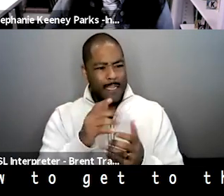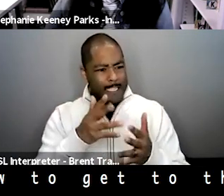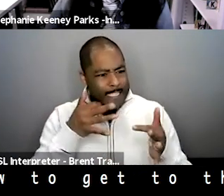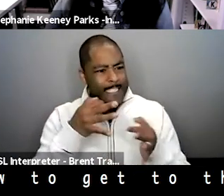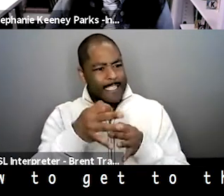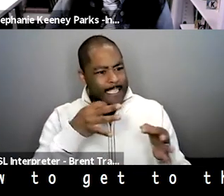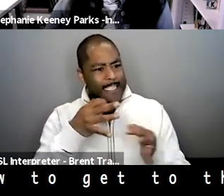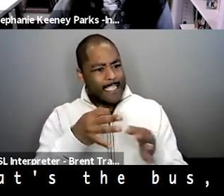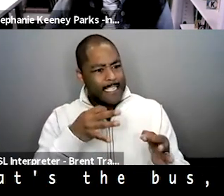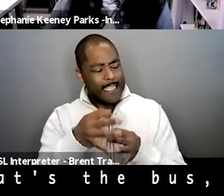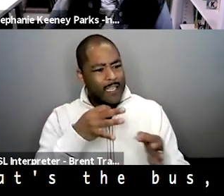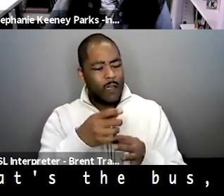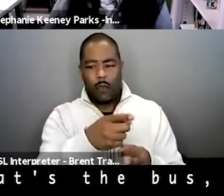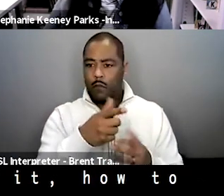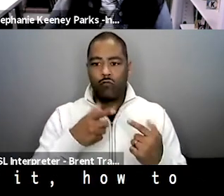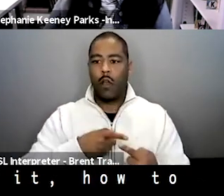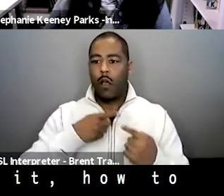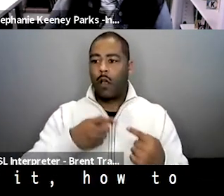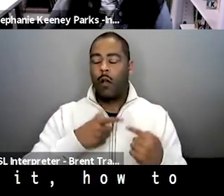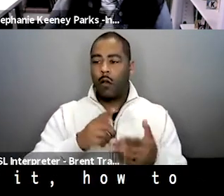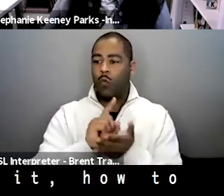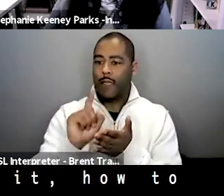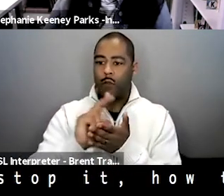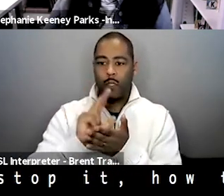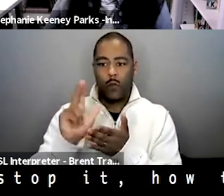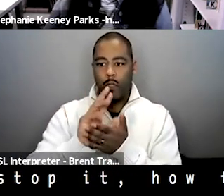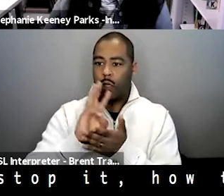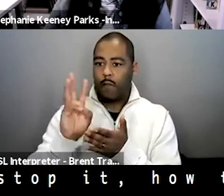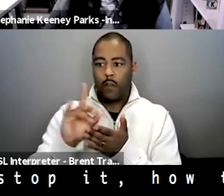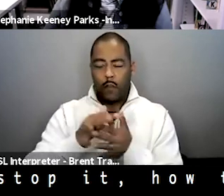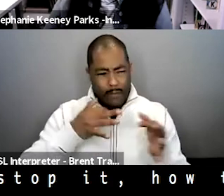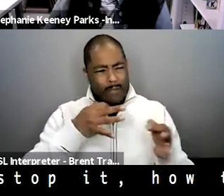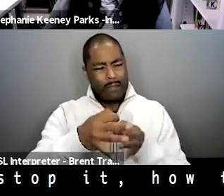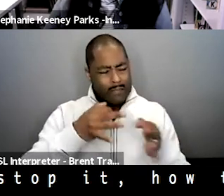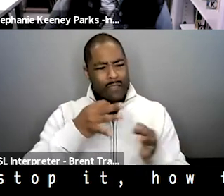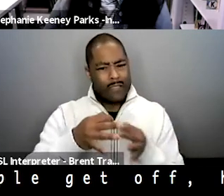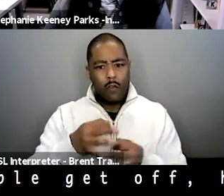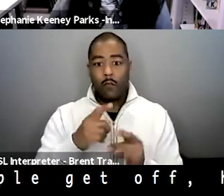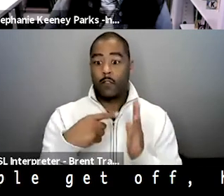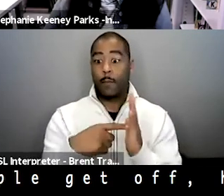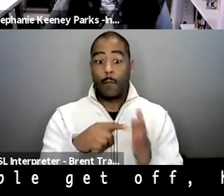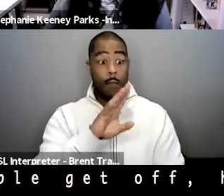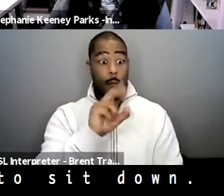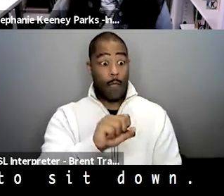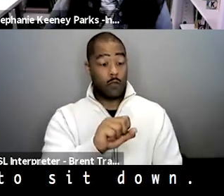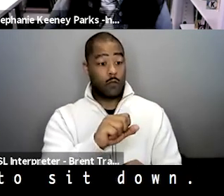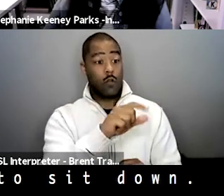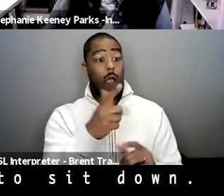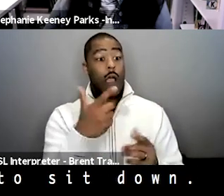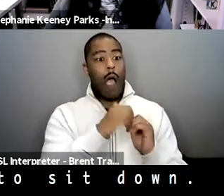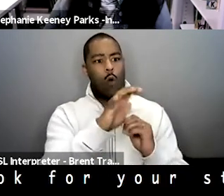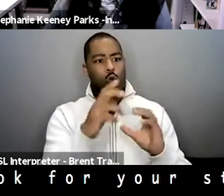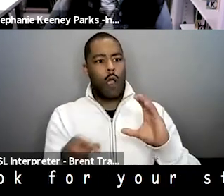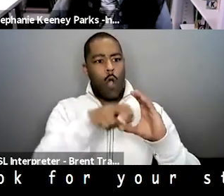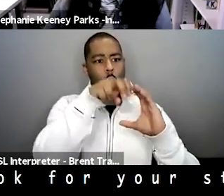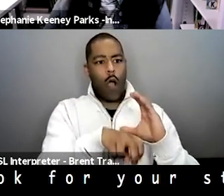started little tiny steps, here's how to get to the bus stop. That's the bus, how to recognize it, how to call it, how to stop it, how to get on it, how to let